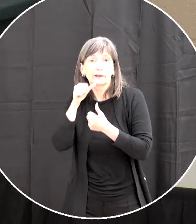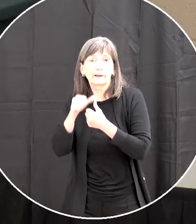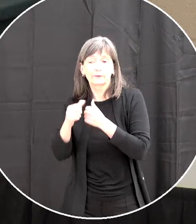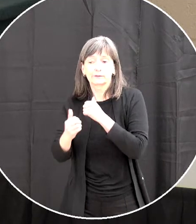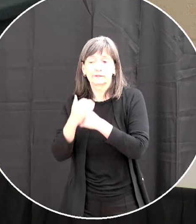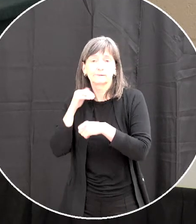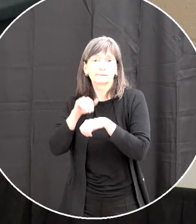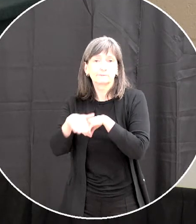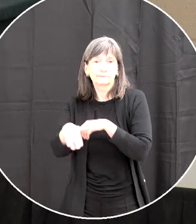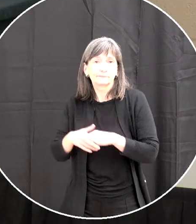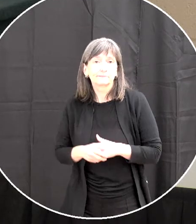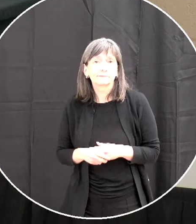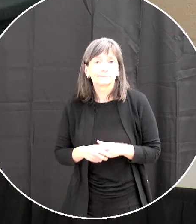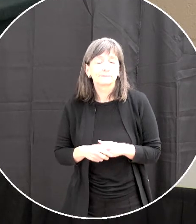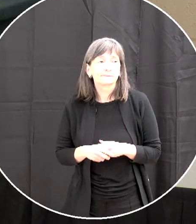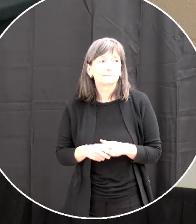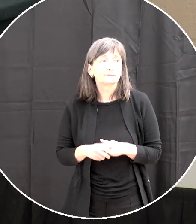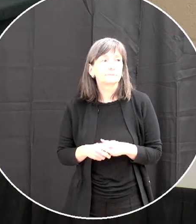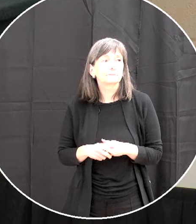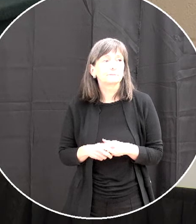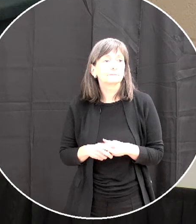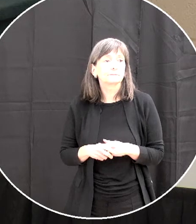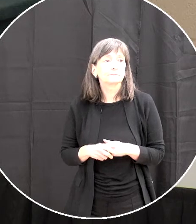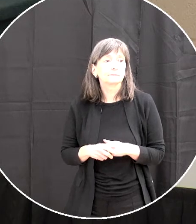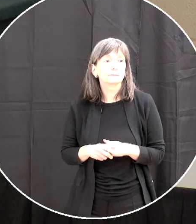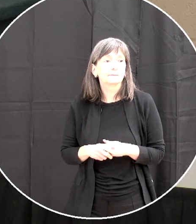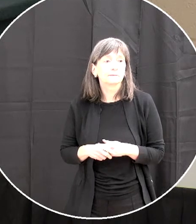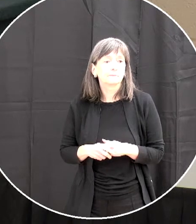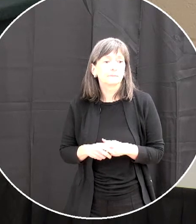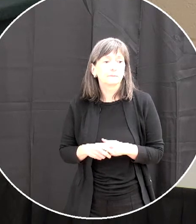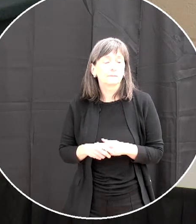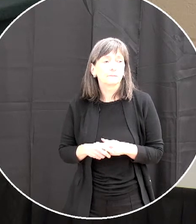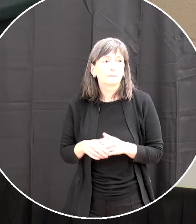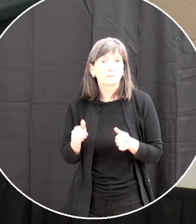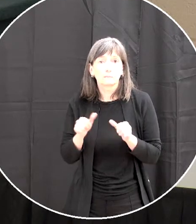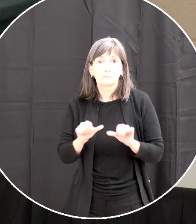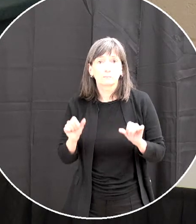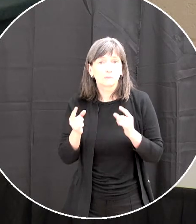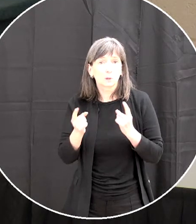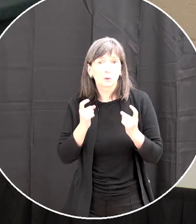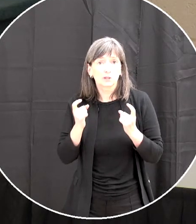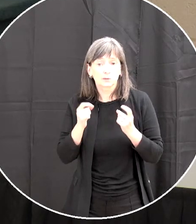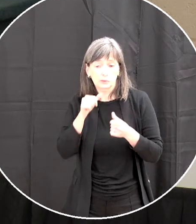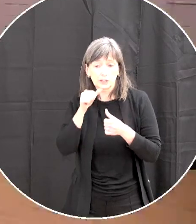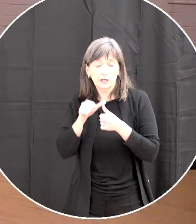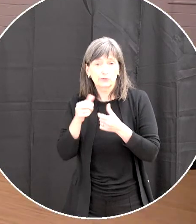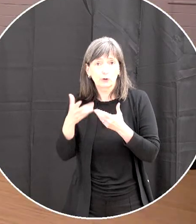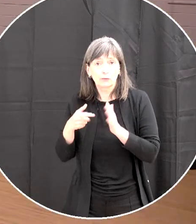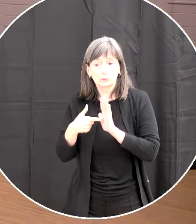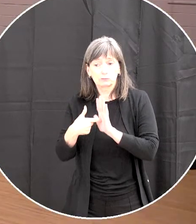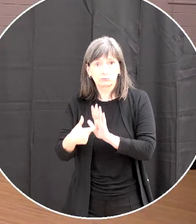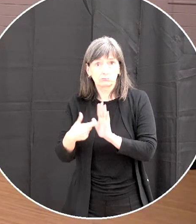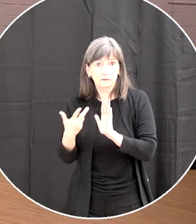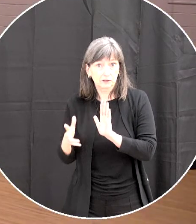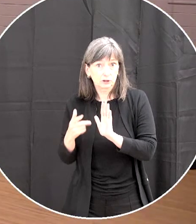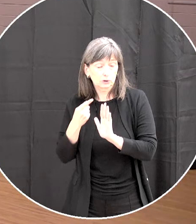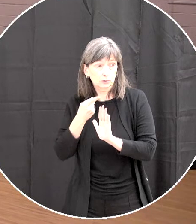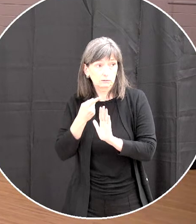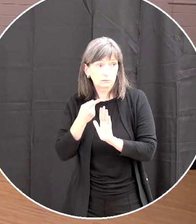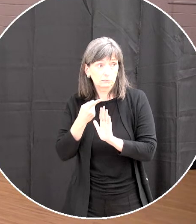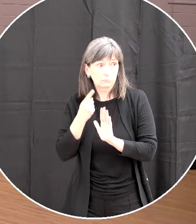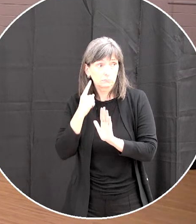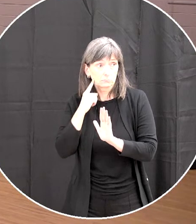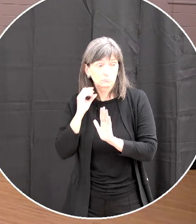to raise them now. Any questions associated with the correspondence? Hearing